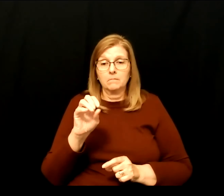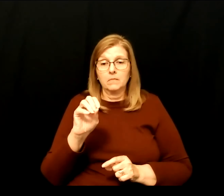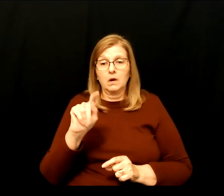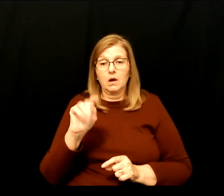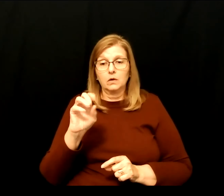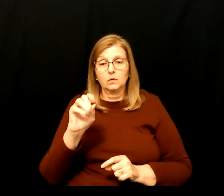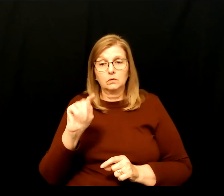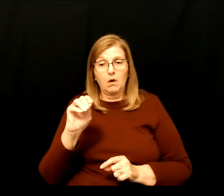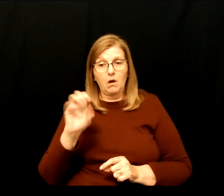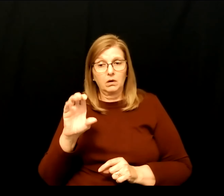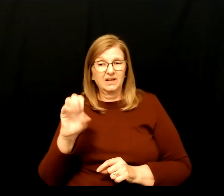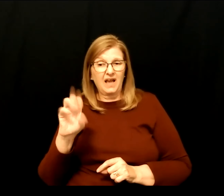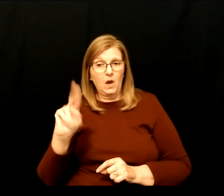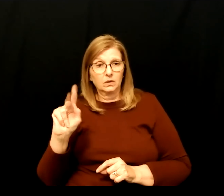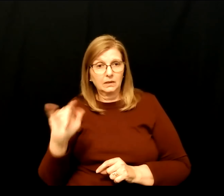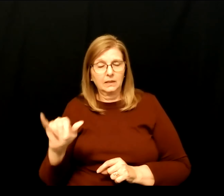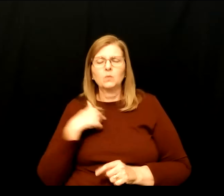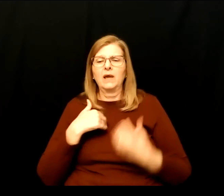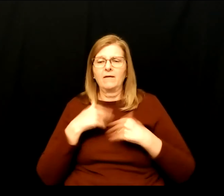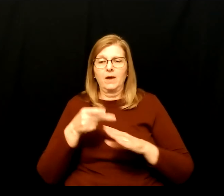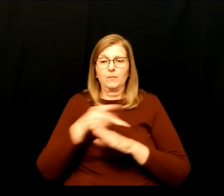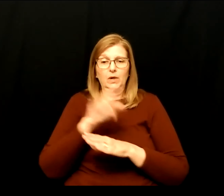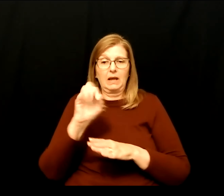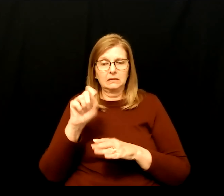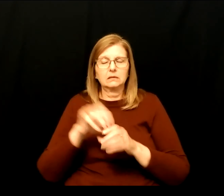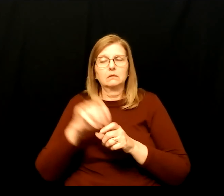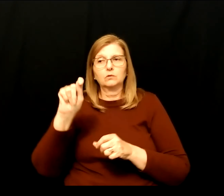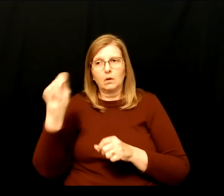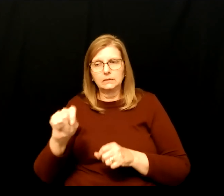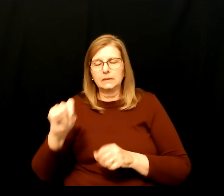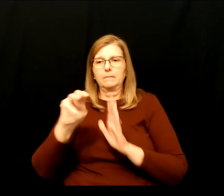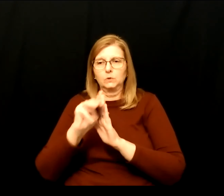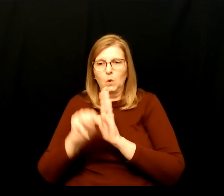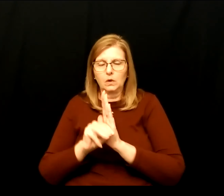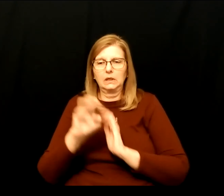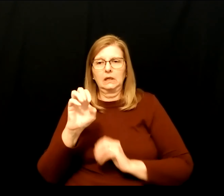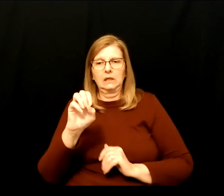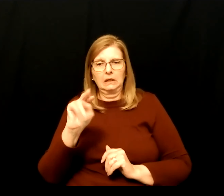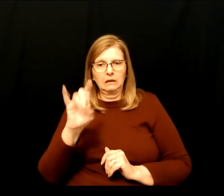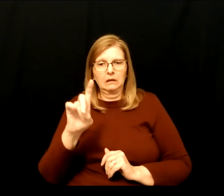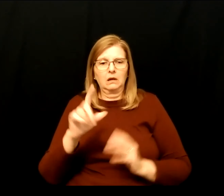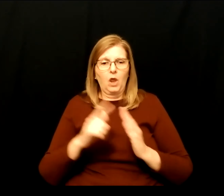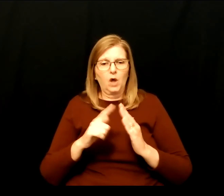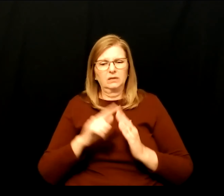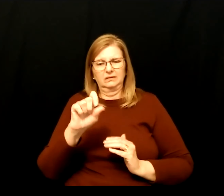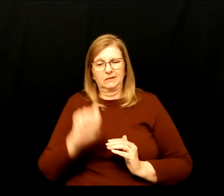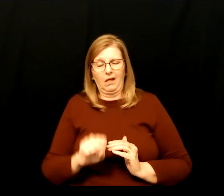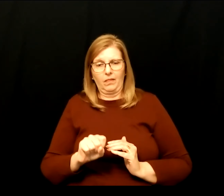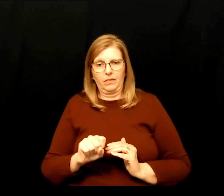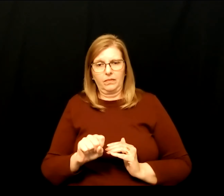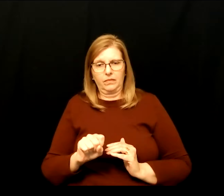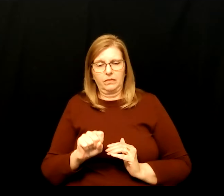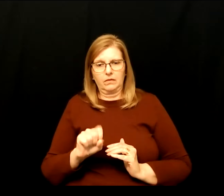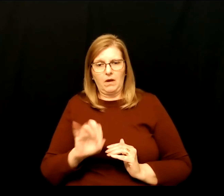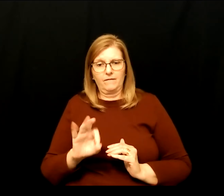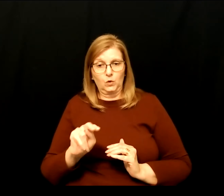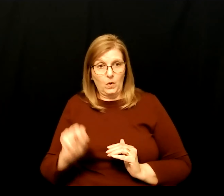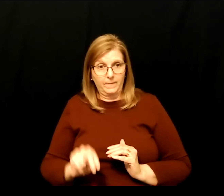as well. But we have Pre-ETS specialists in Tulsa, Muskogee, Enid, Lawton, south of Oklahoma, south of